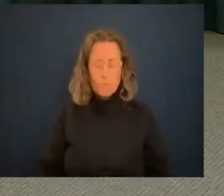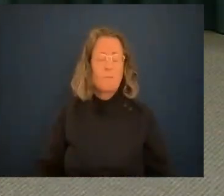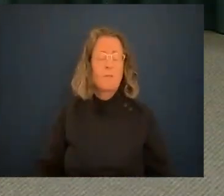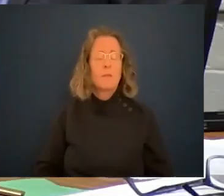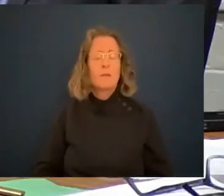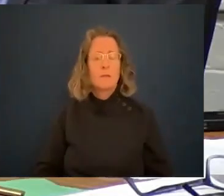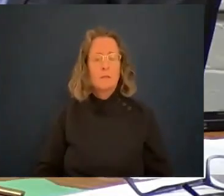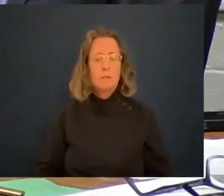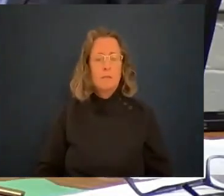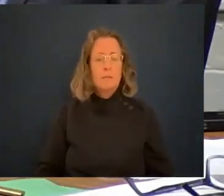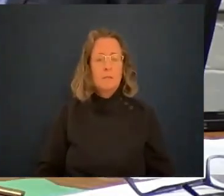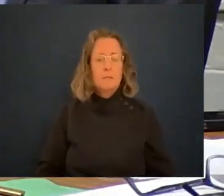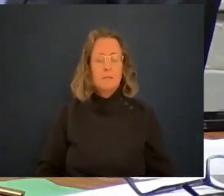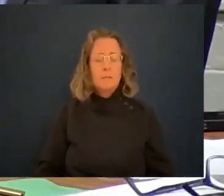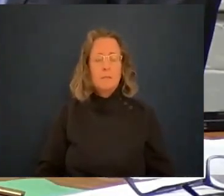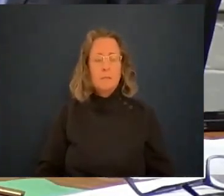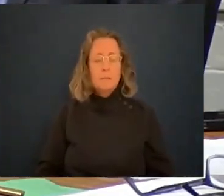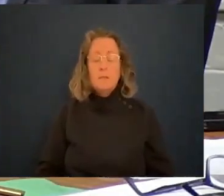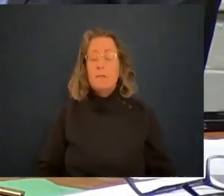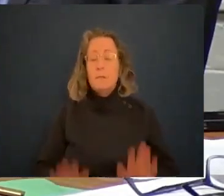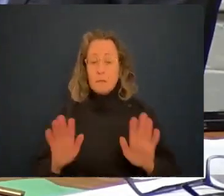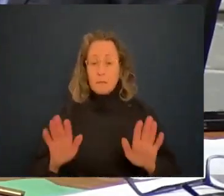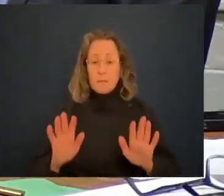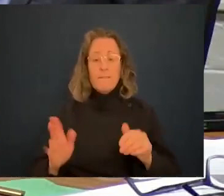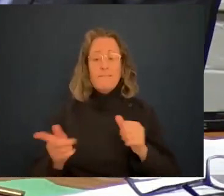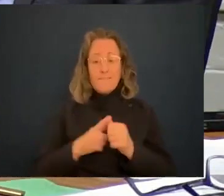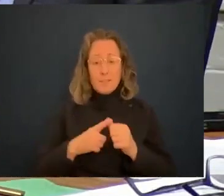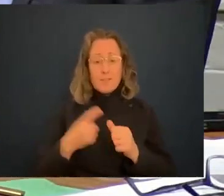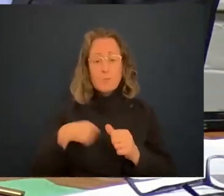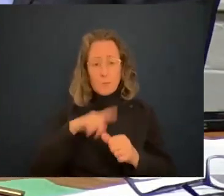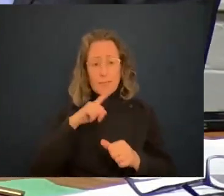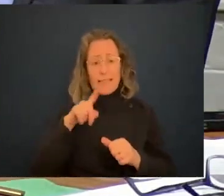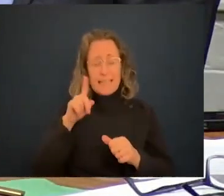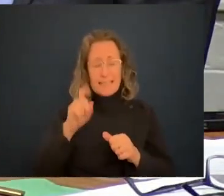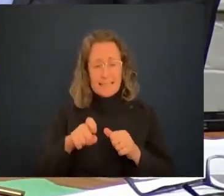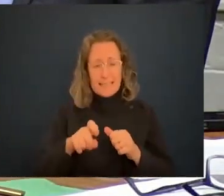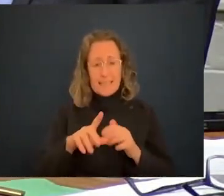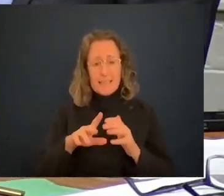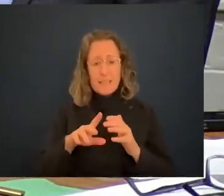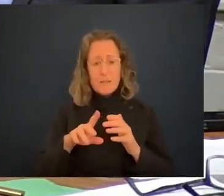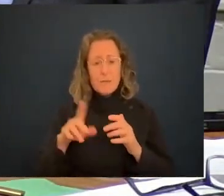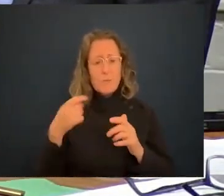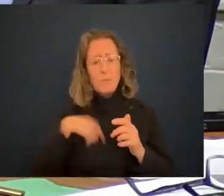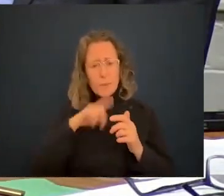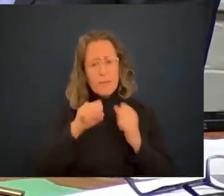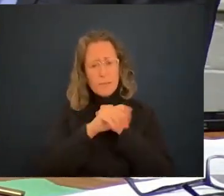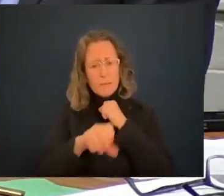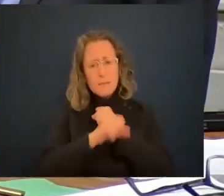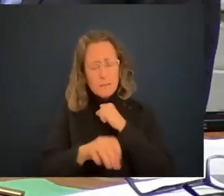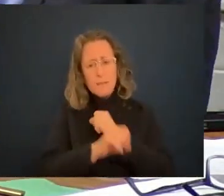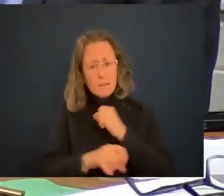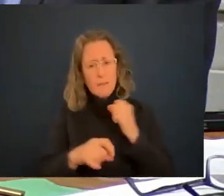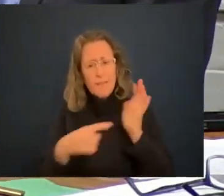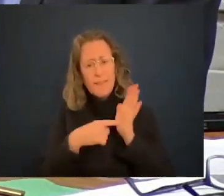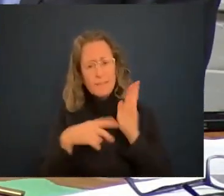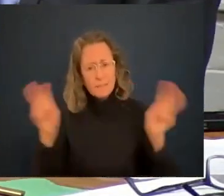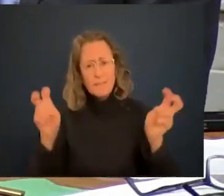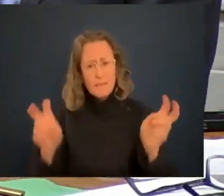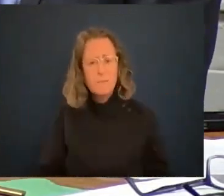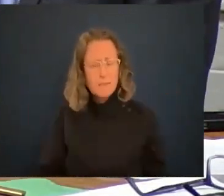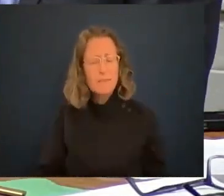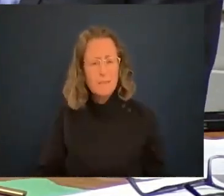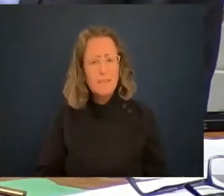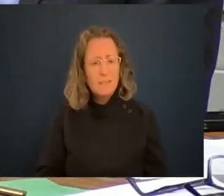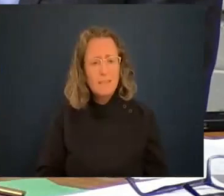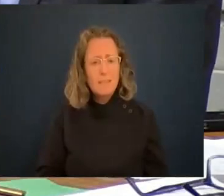is that we really warned this to talk about the fund sure and so you I I don't think it's it's not off topic